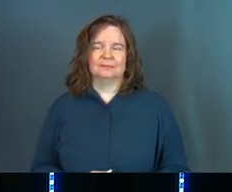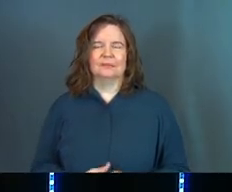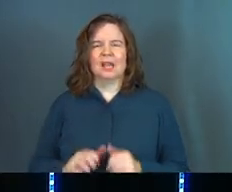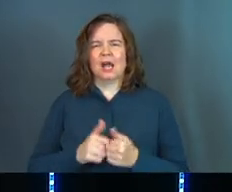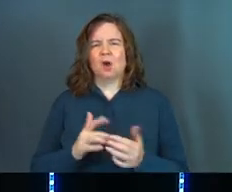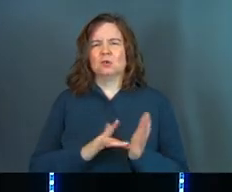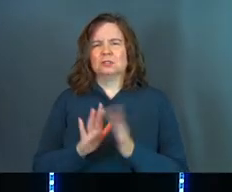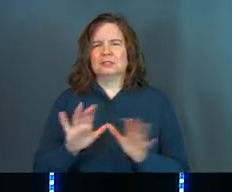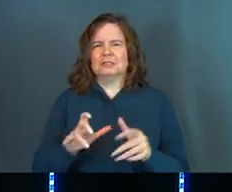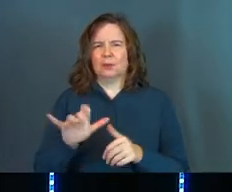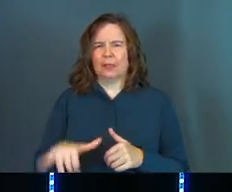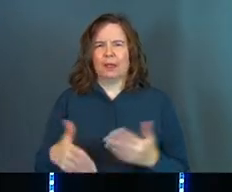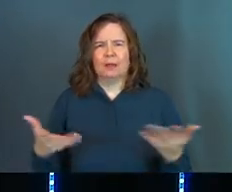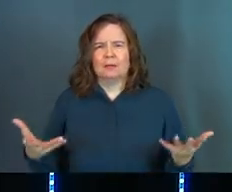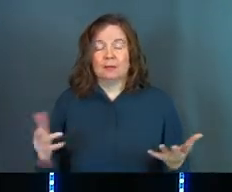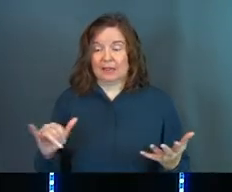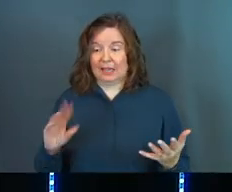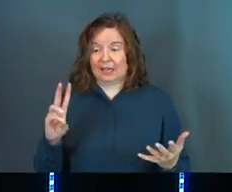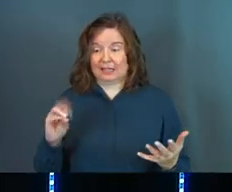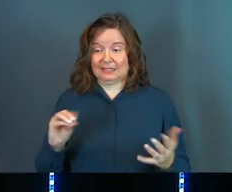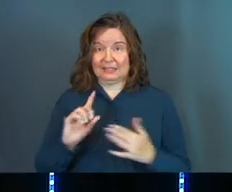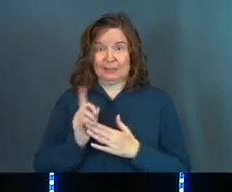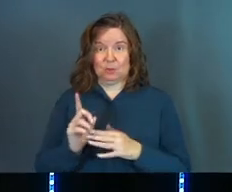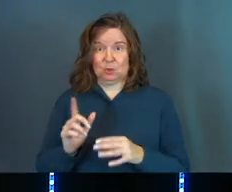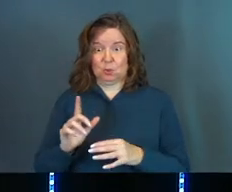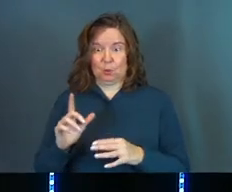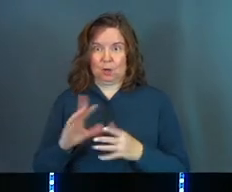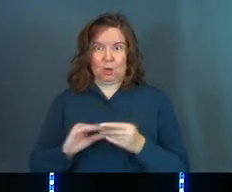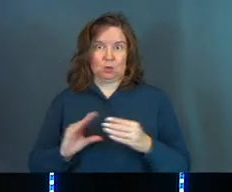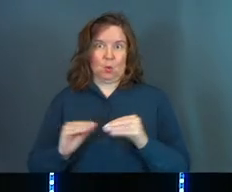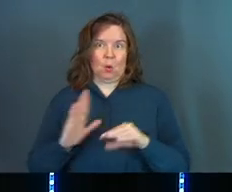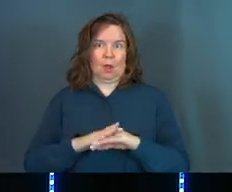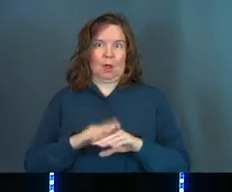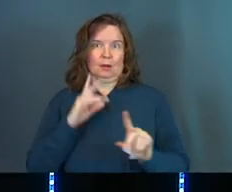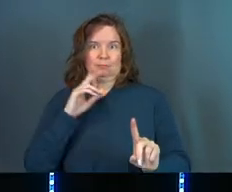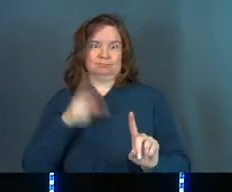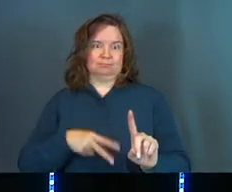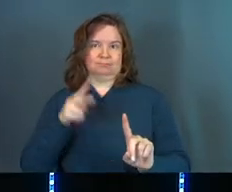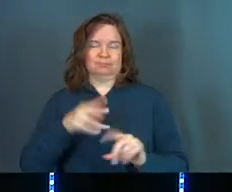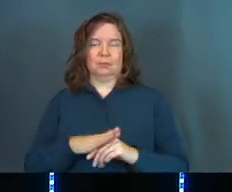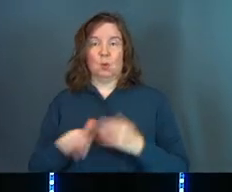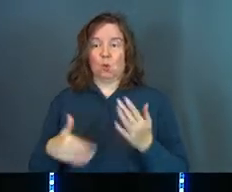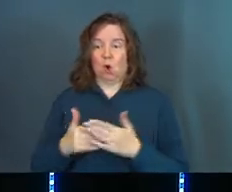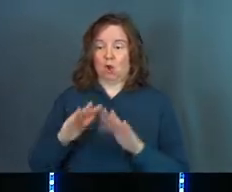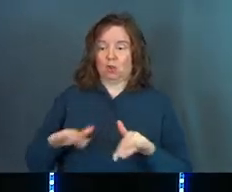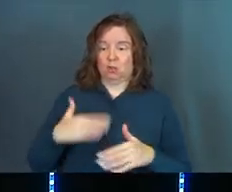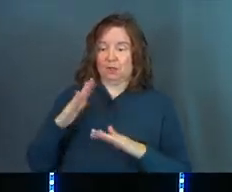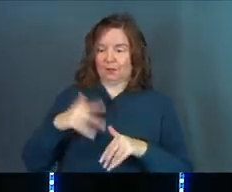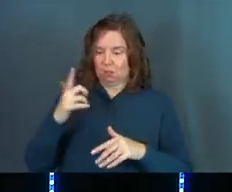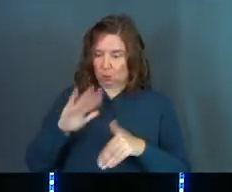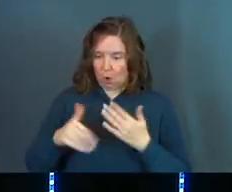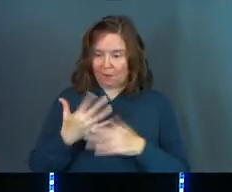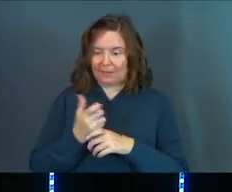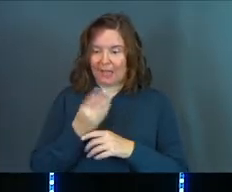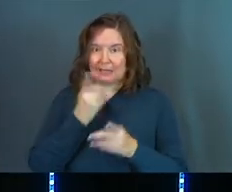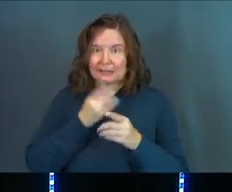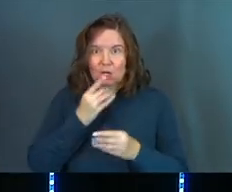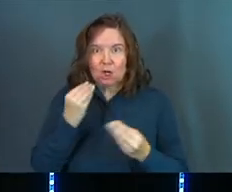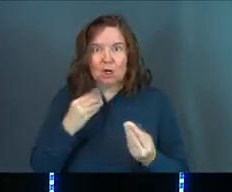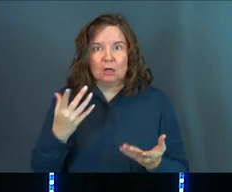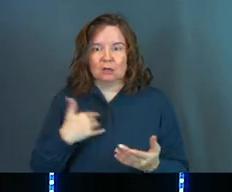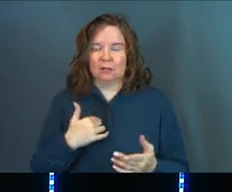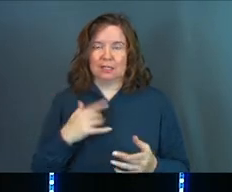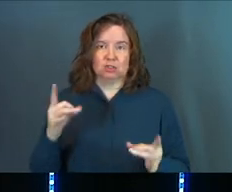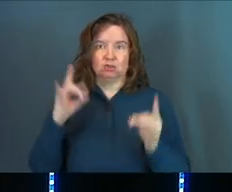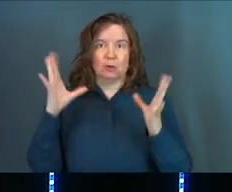How does Jesus deal with that? Like 60 minutes to do an expose. We're all the children of God. Shouldn't we have all gotten dinner?